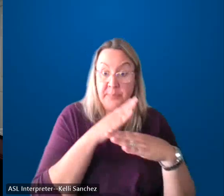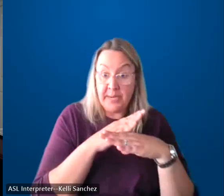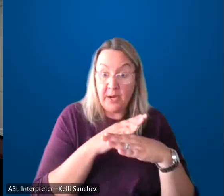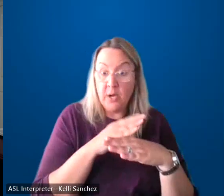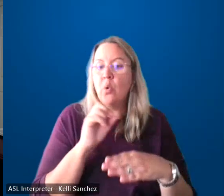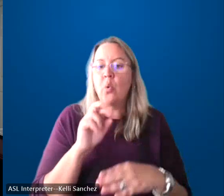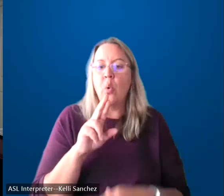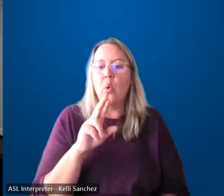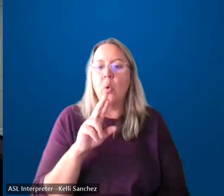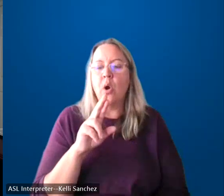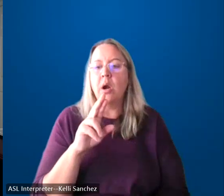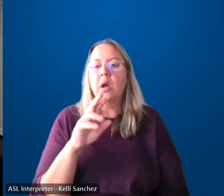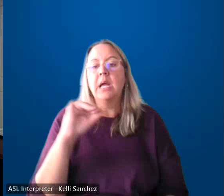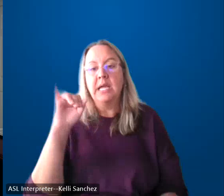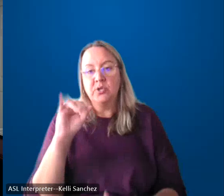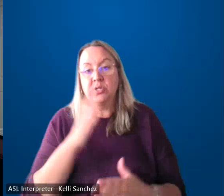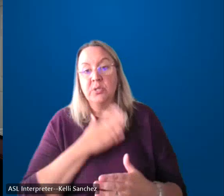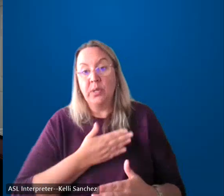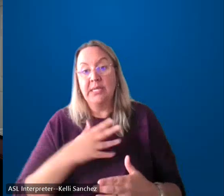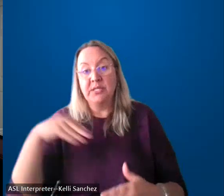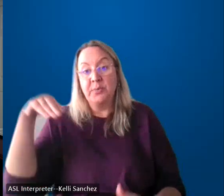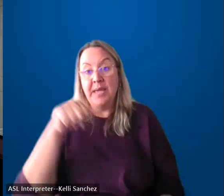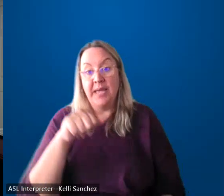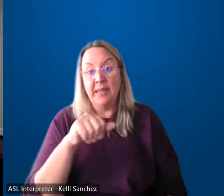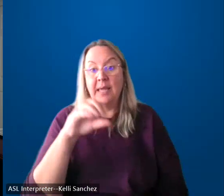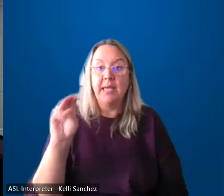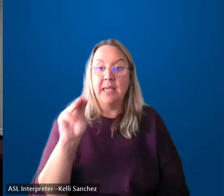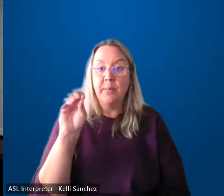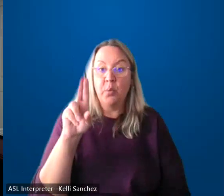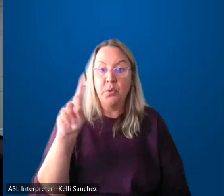the insurance willing to pay for like MOUD?